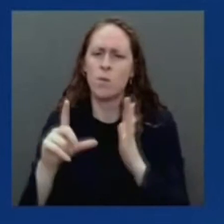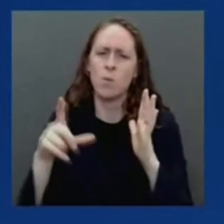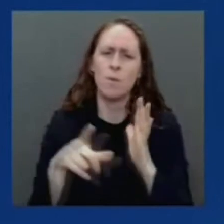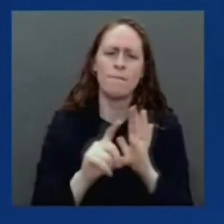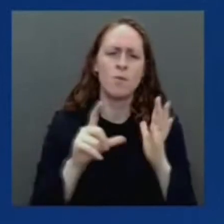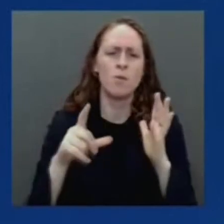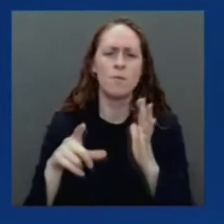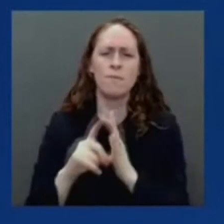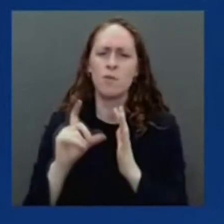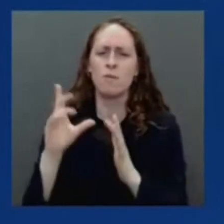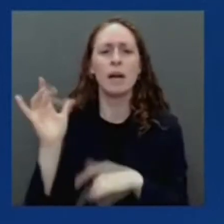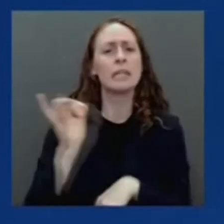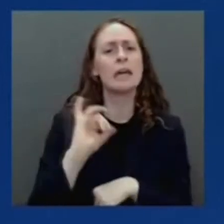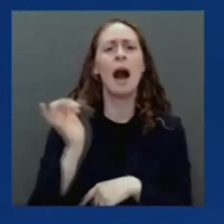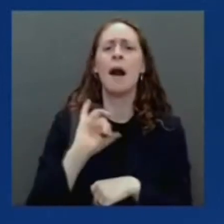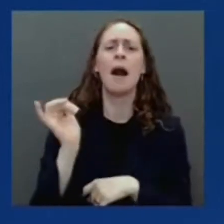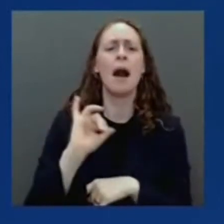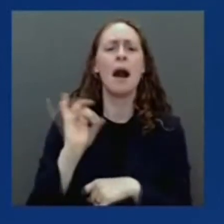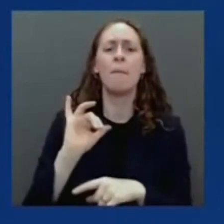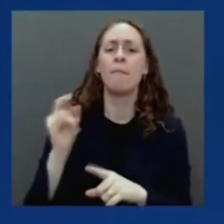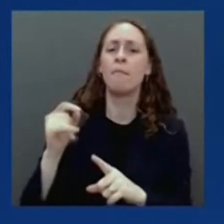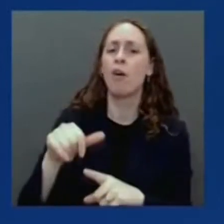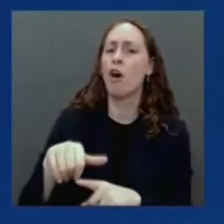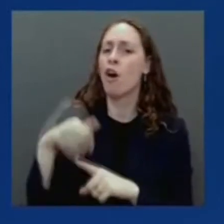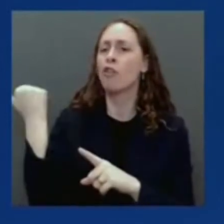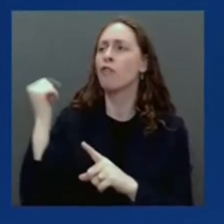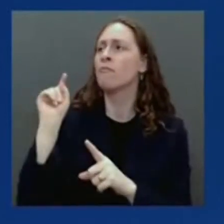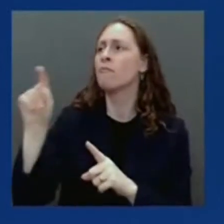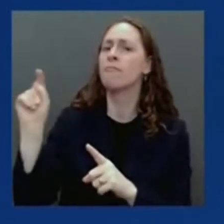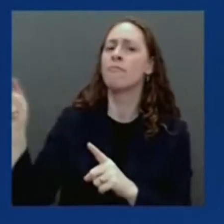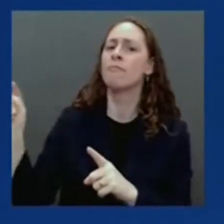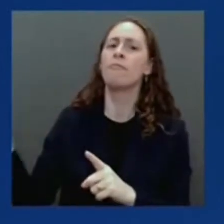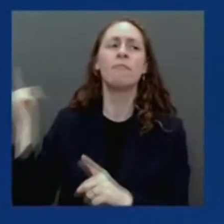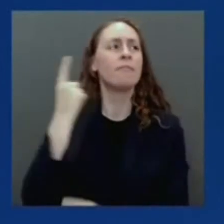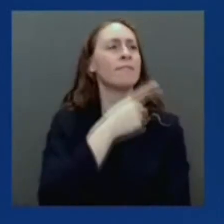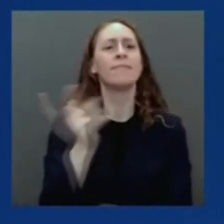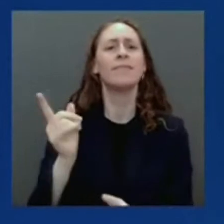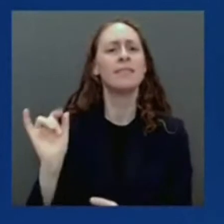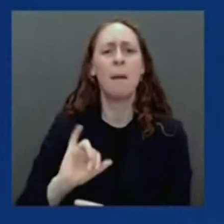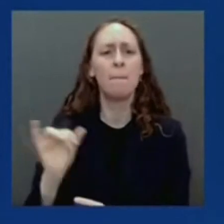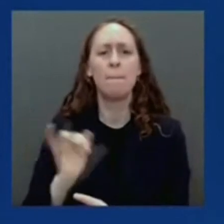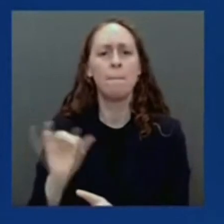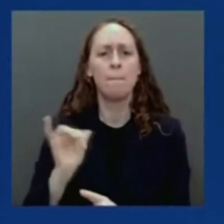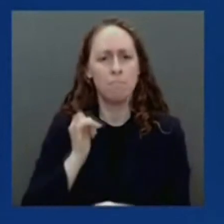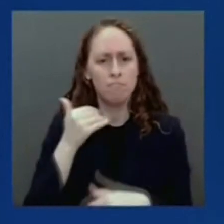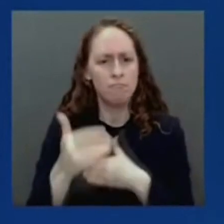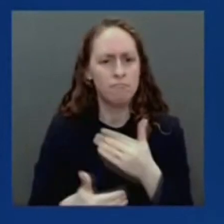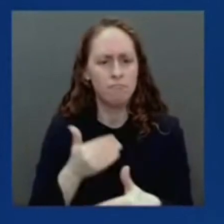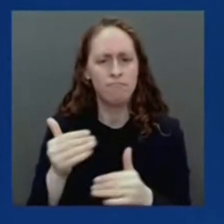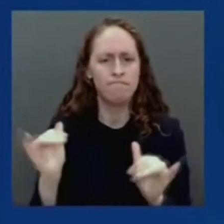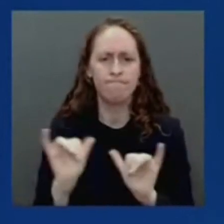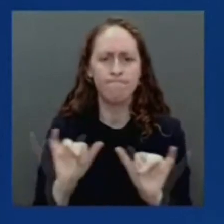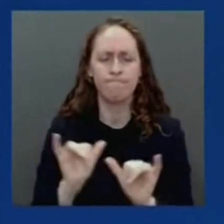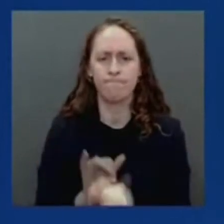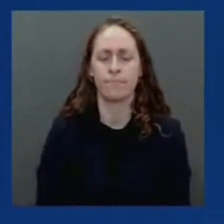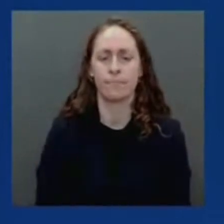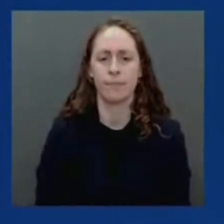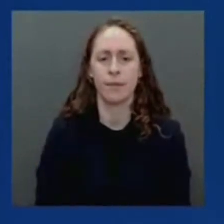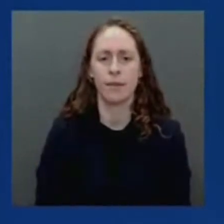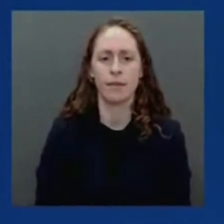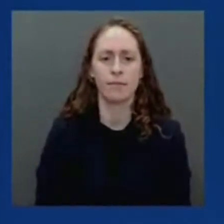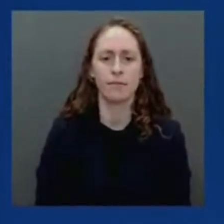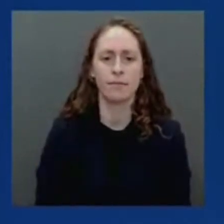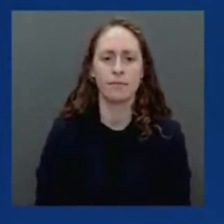of children ages 5 and up. It will involve the FDA receiving the full data from Pfizer, posting that data publicly, and